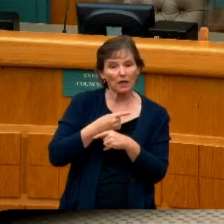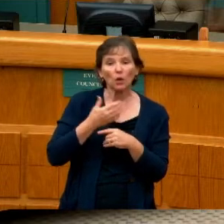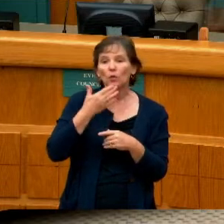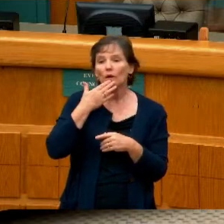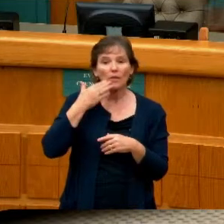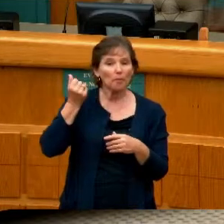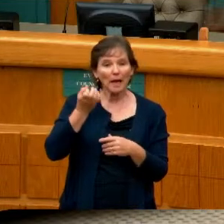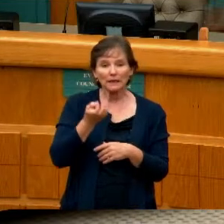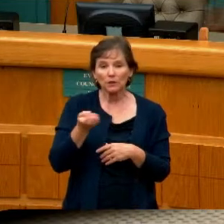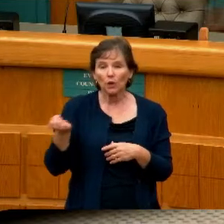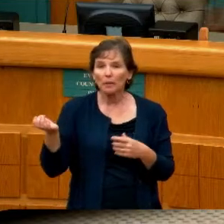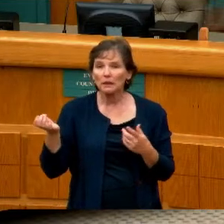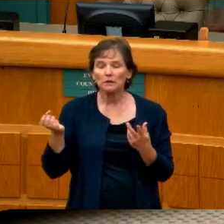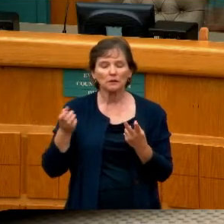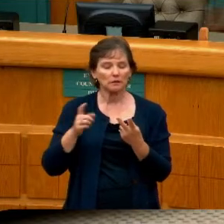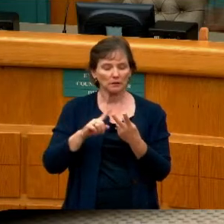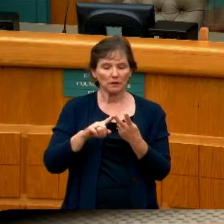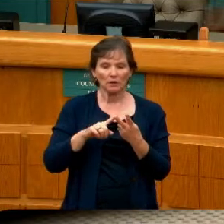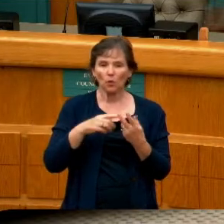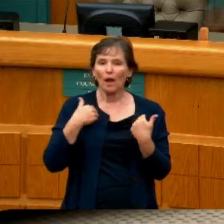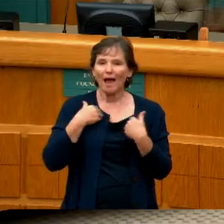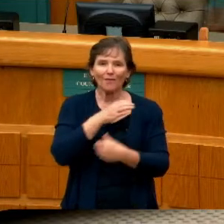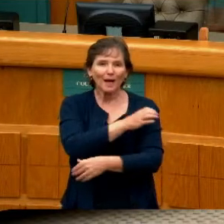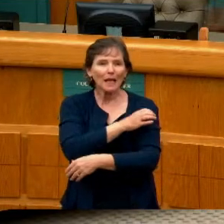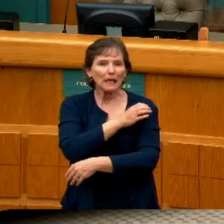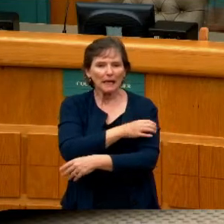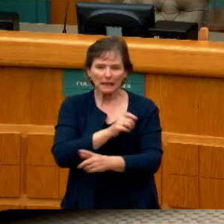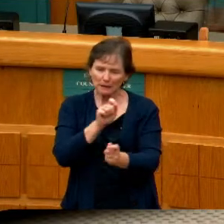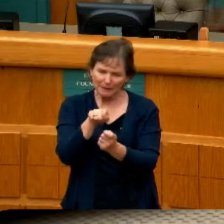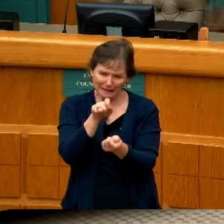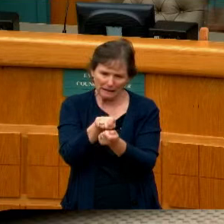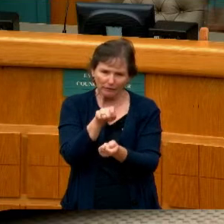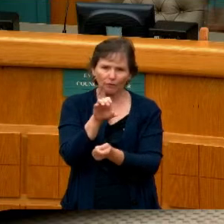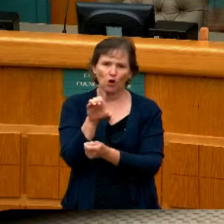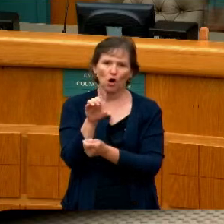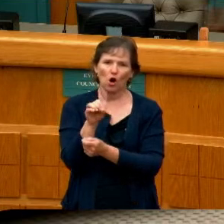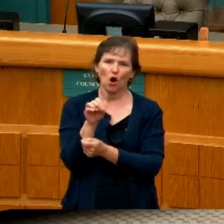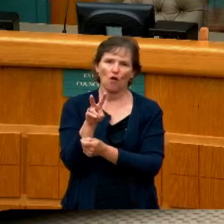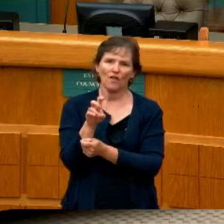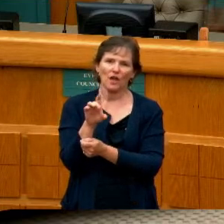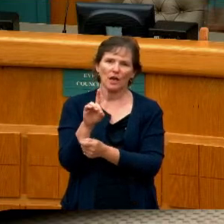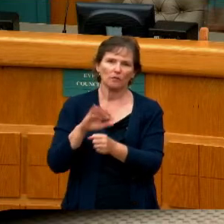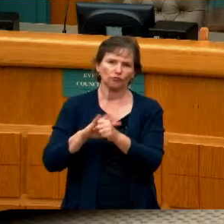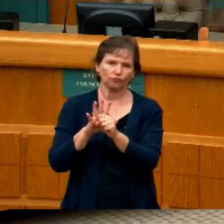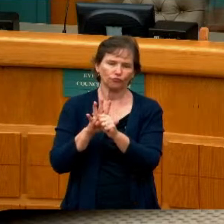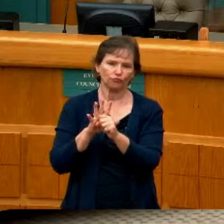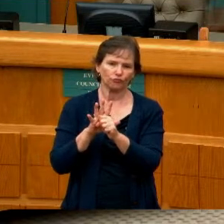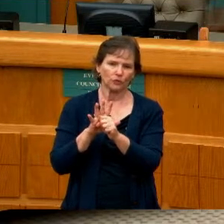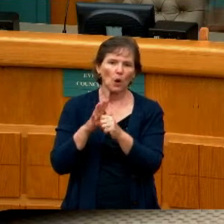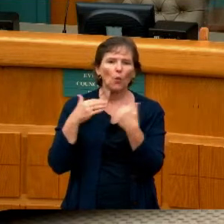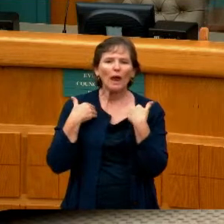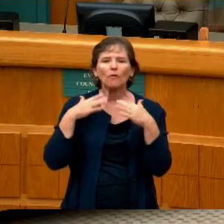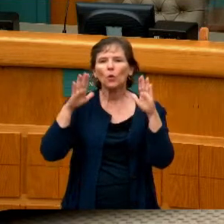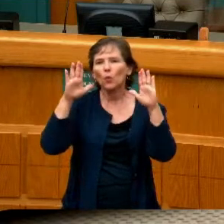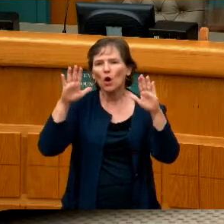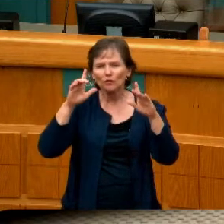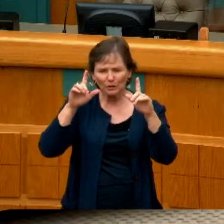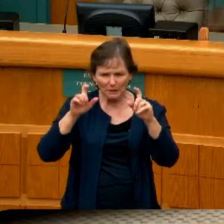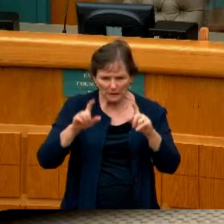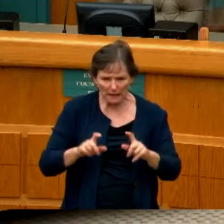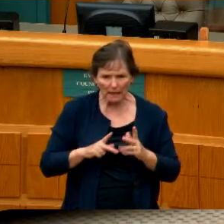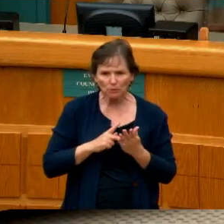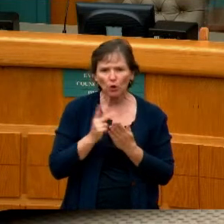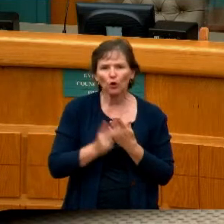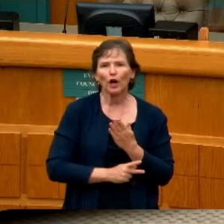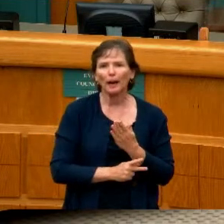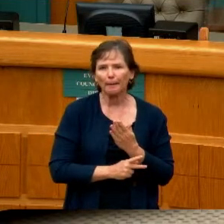as difficult as this surge is, we are still best equipped. We have a COVID clinic. We have an